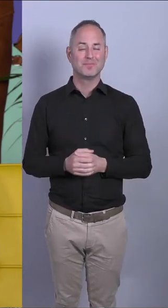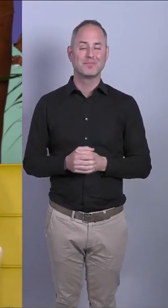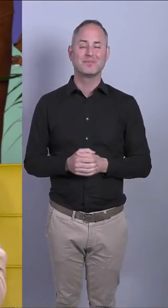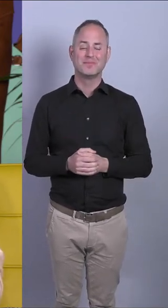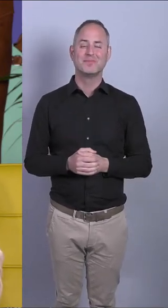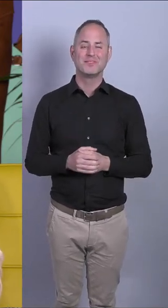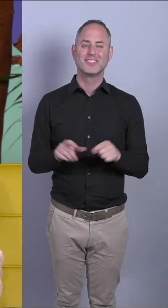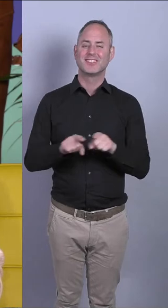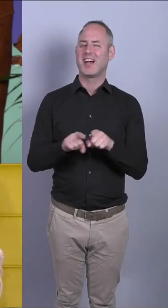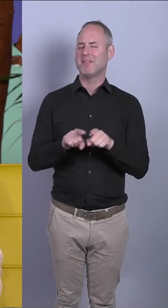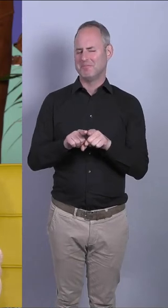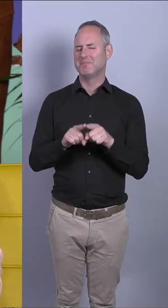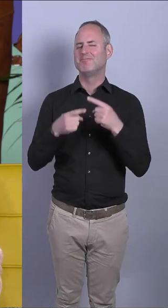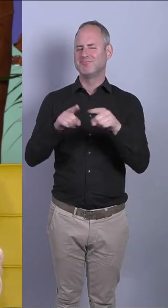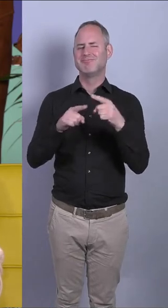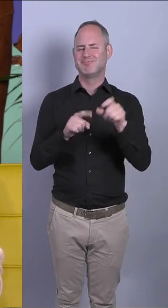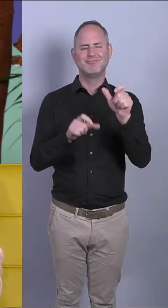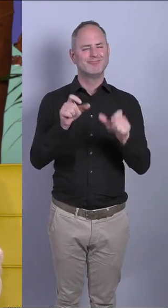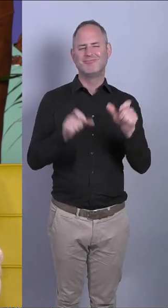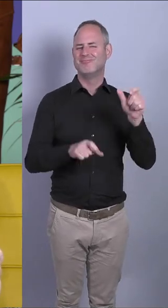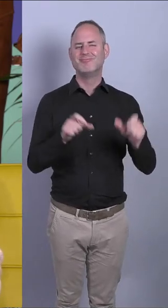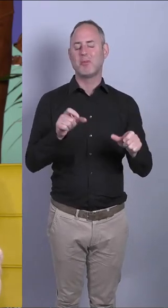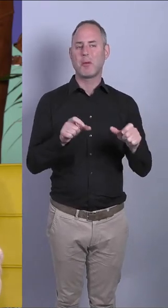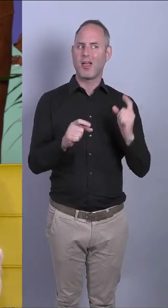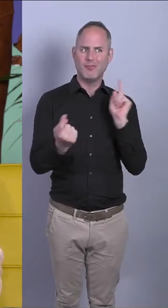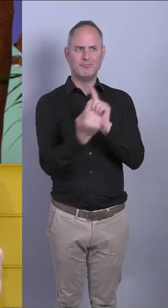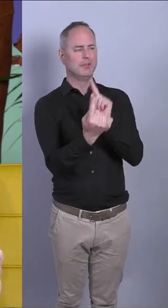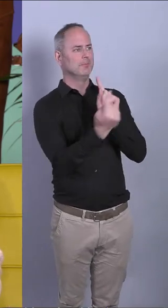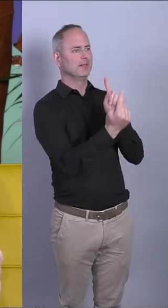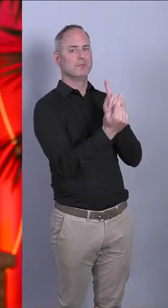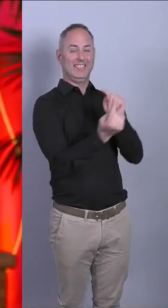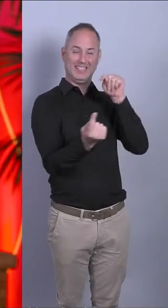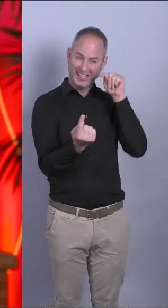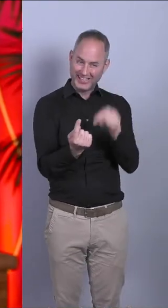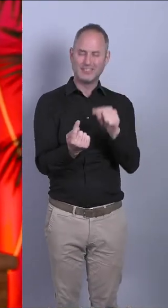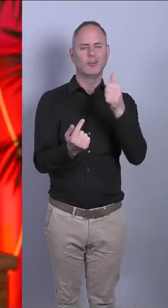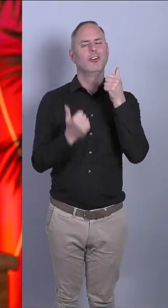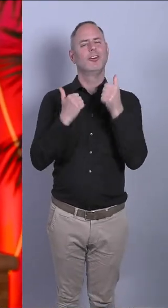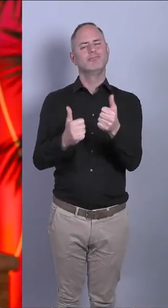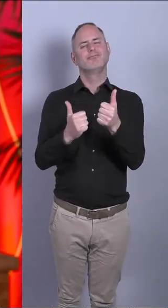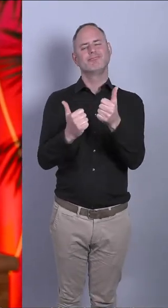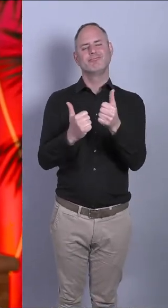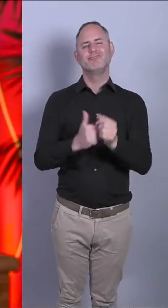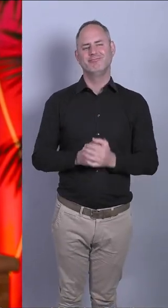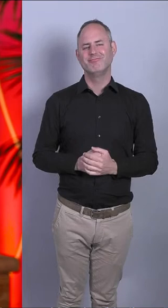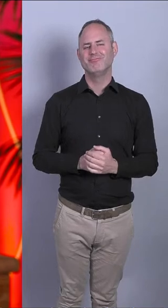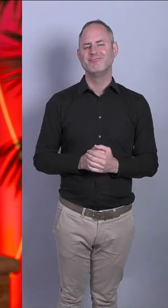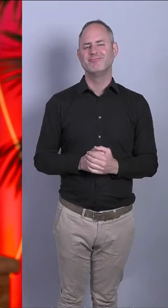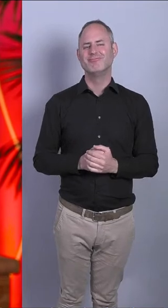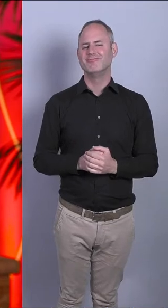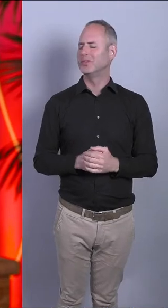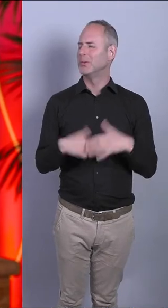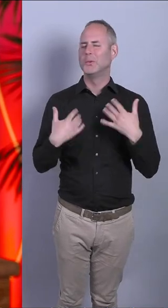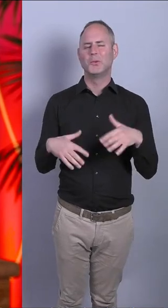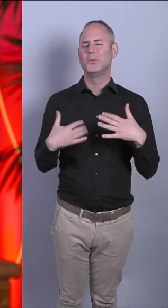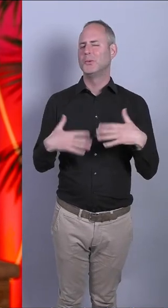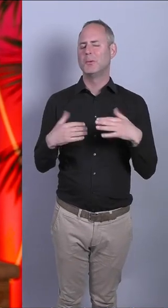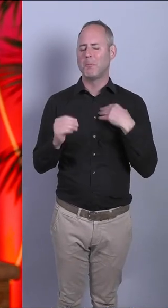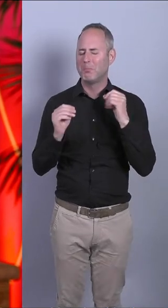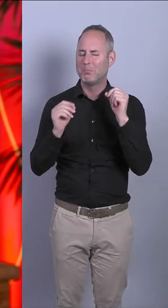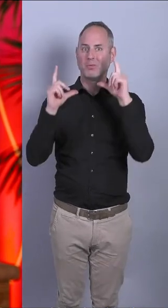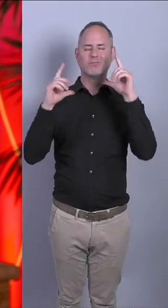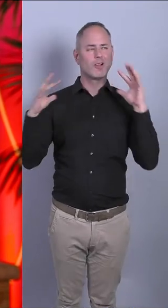game. Yeah, so far we've only had great experiences. And I'm sure this is going to be just the same way this